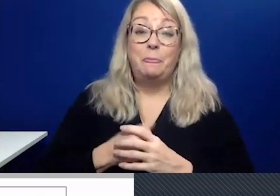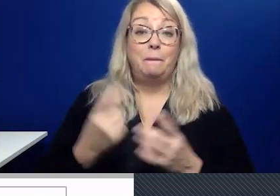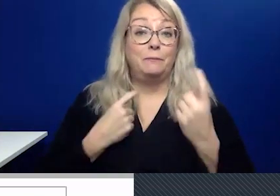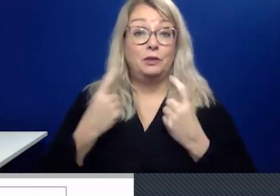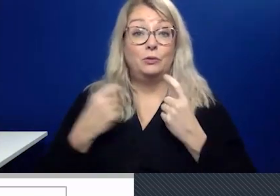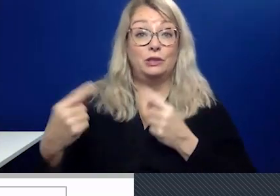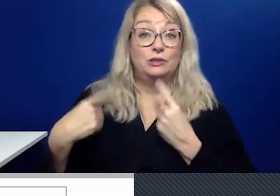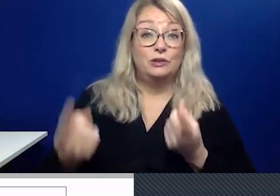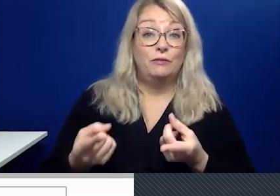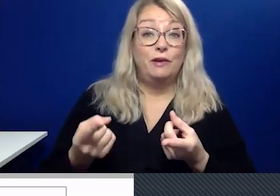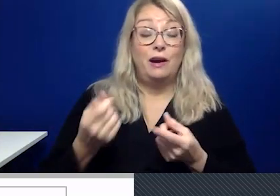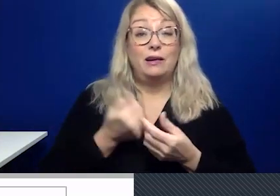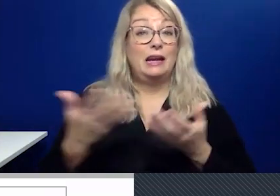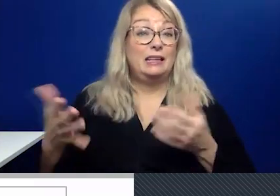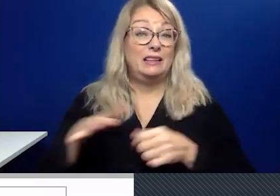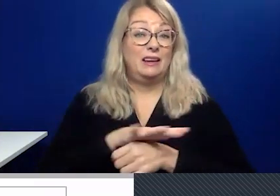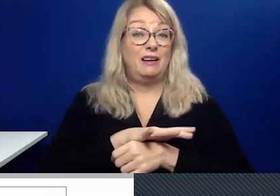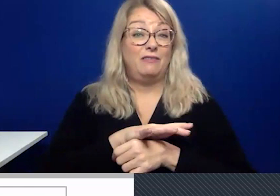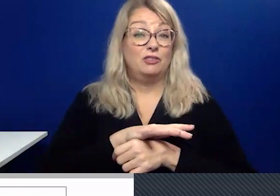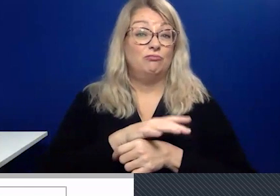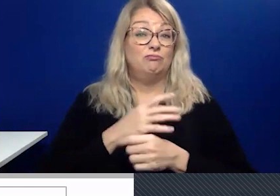so far about anything covered?